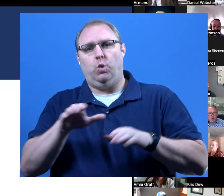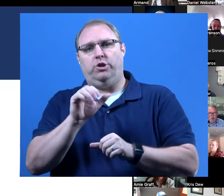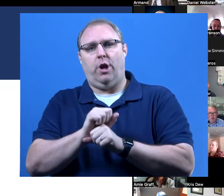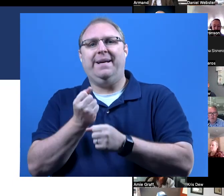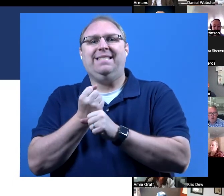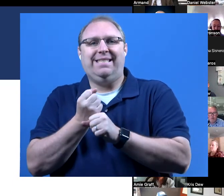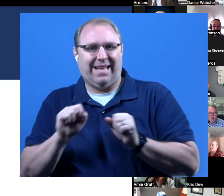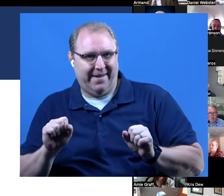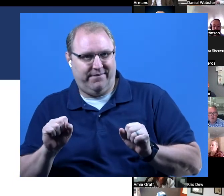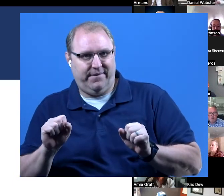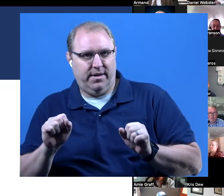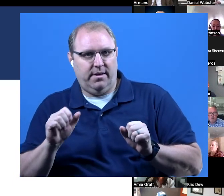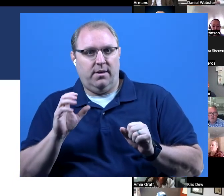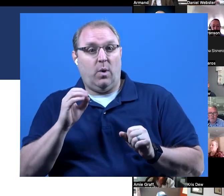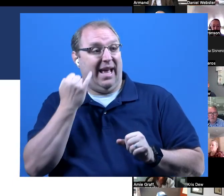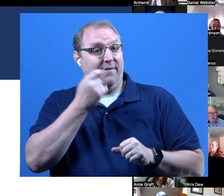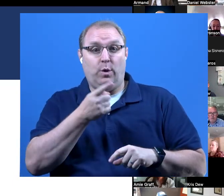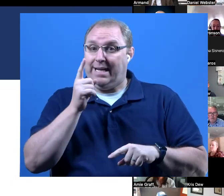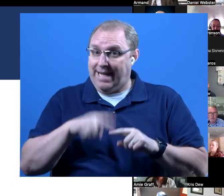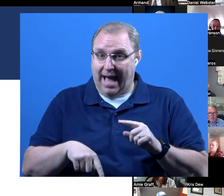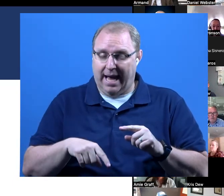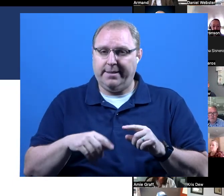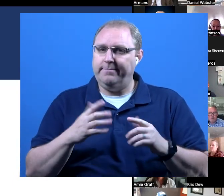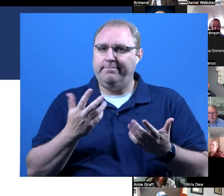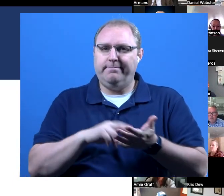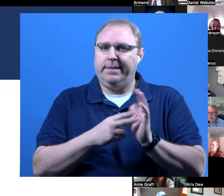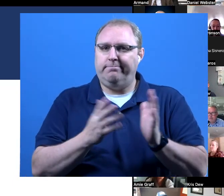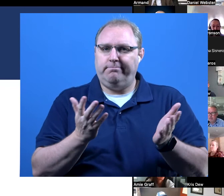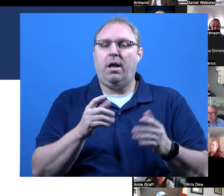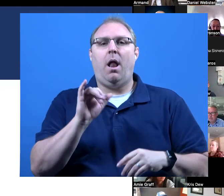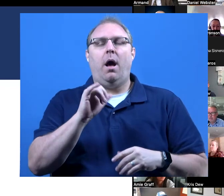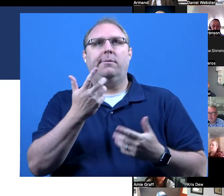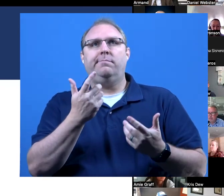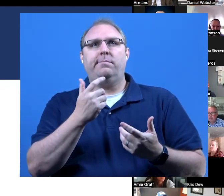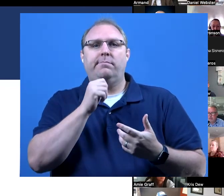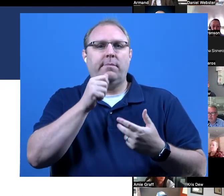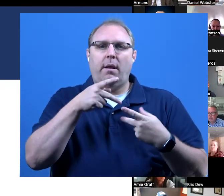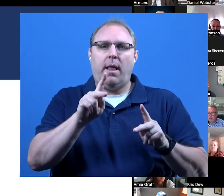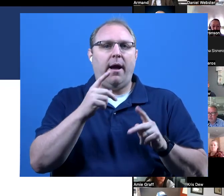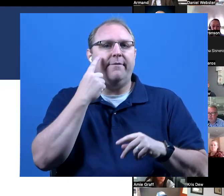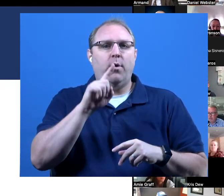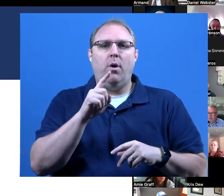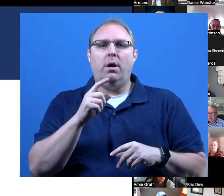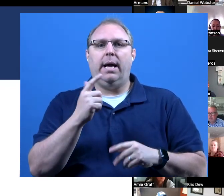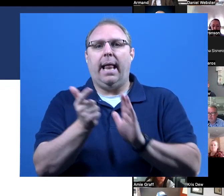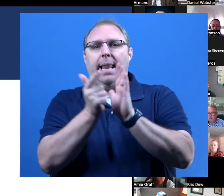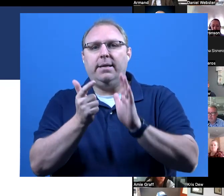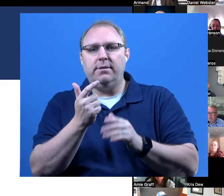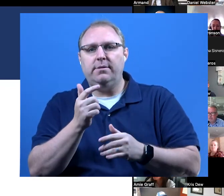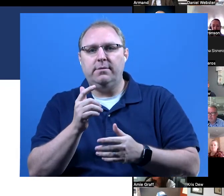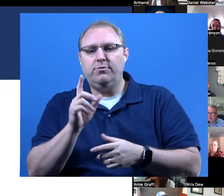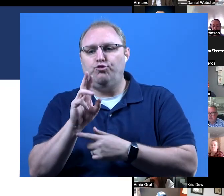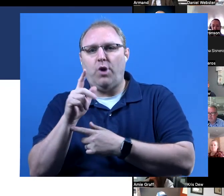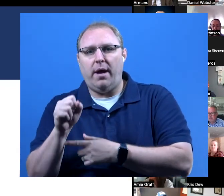the prescription. Hold on a second. They're saying both interpreters are interpreting at the same time. They